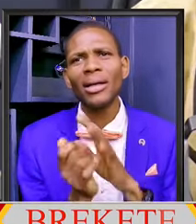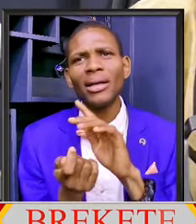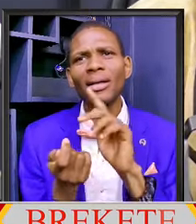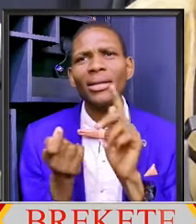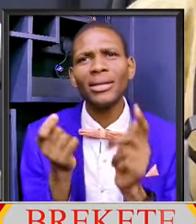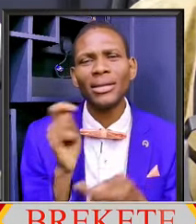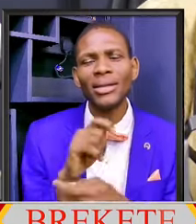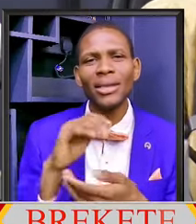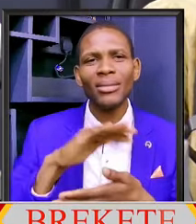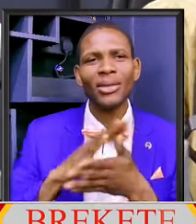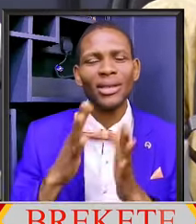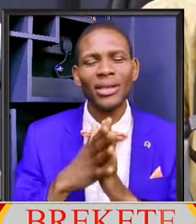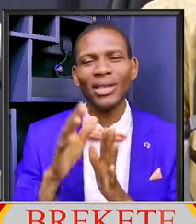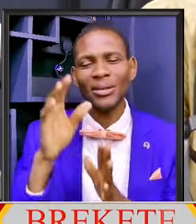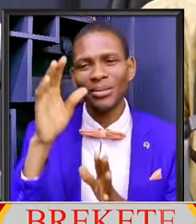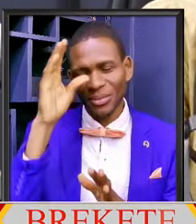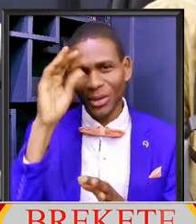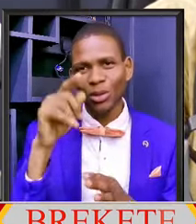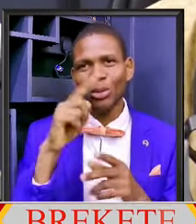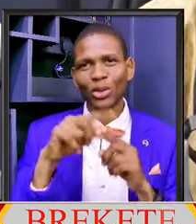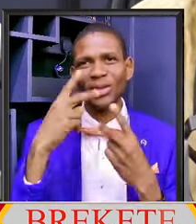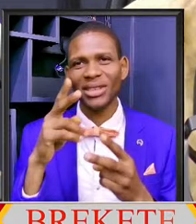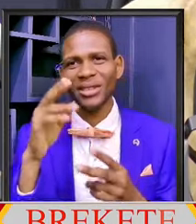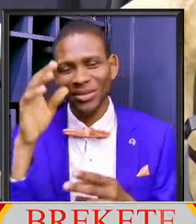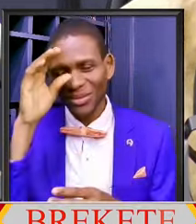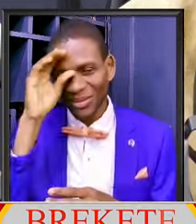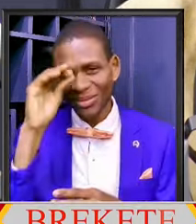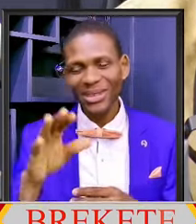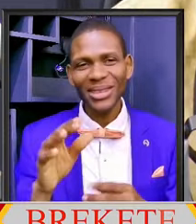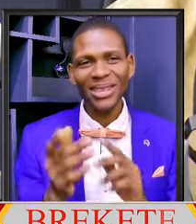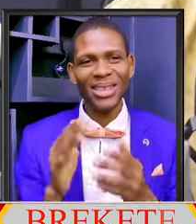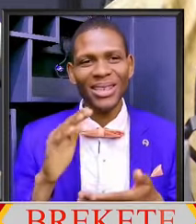change become man. Where they see men, they change to be women.